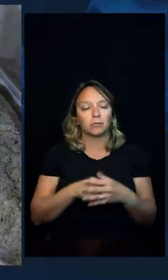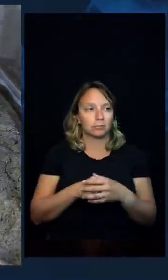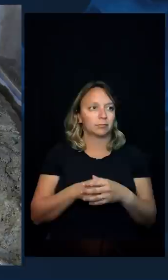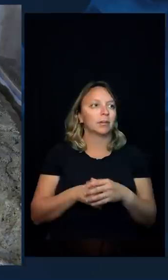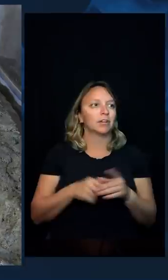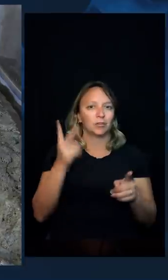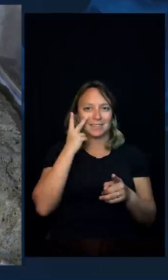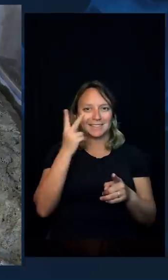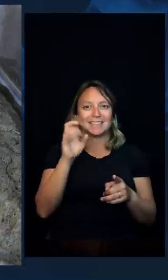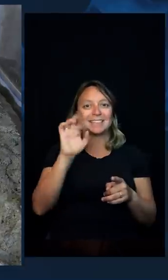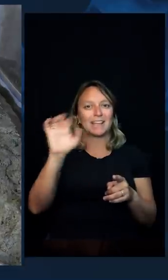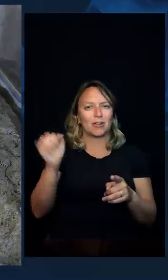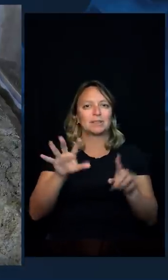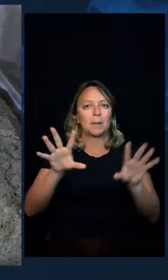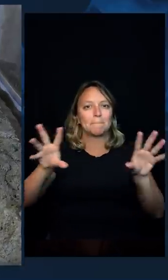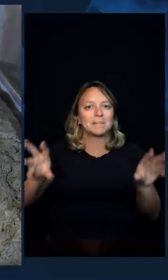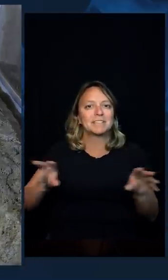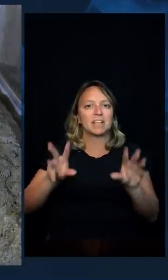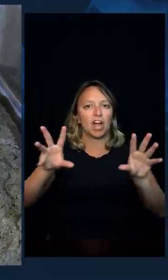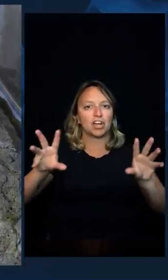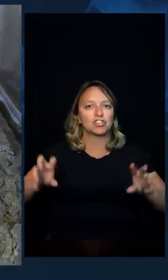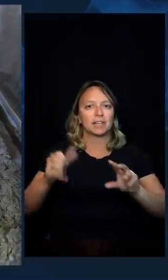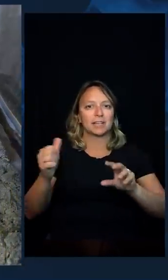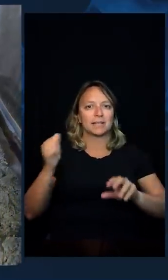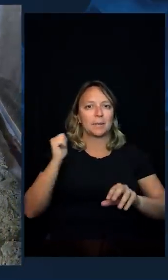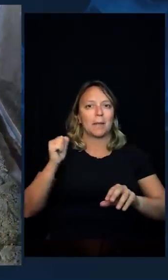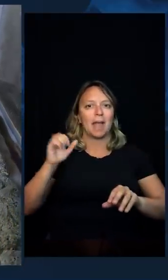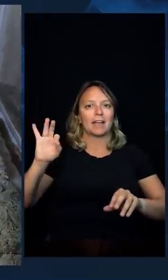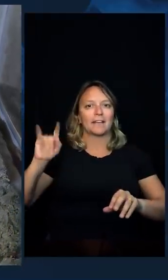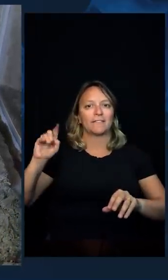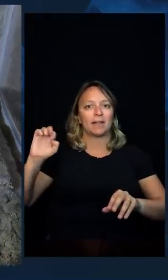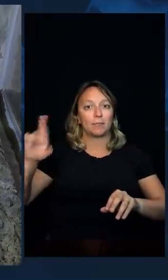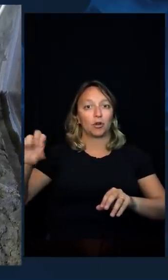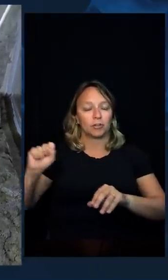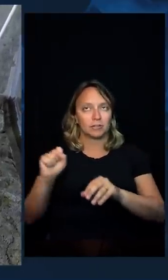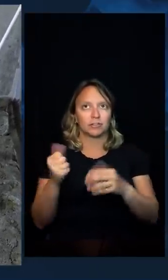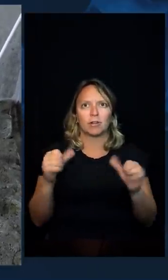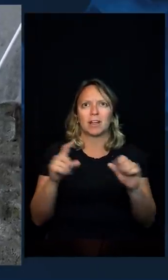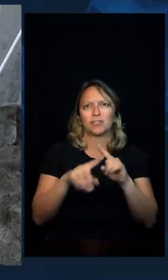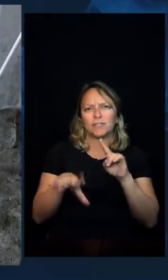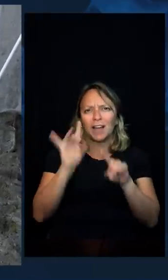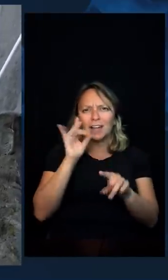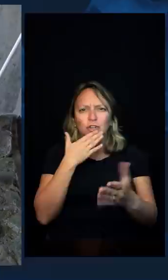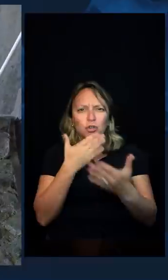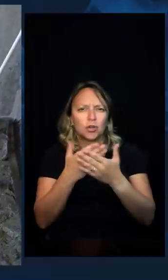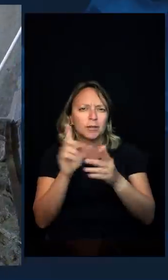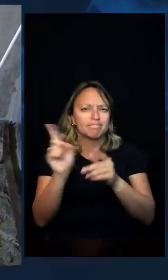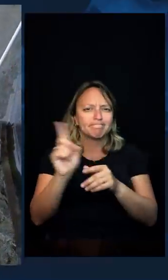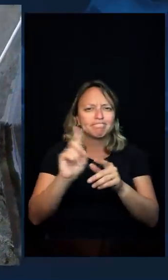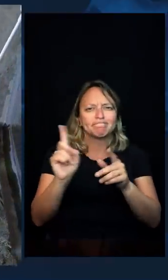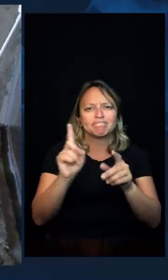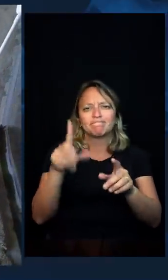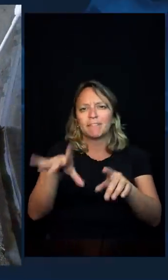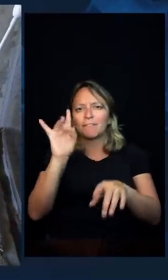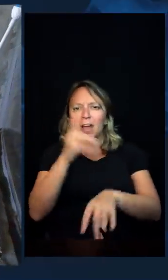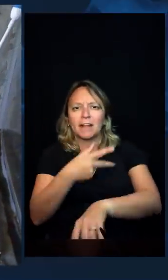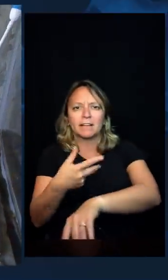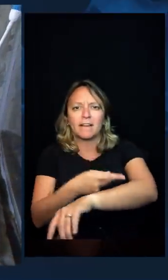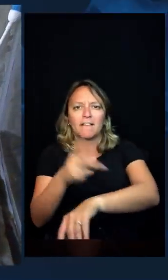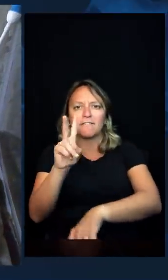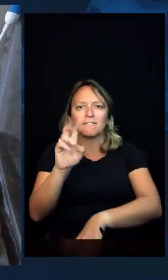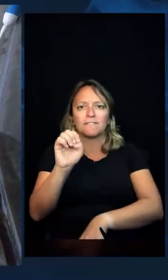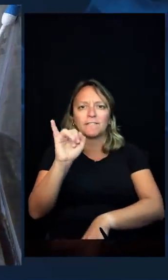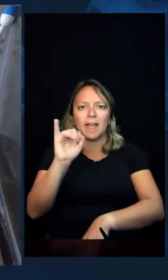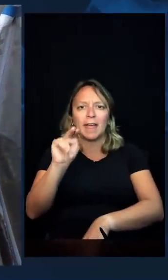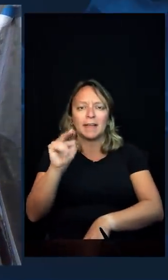Sarah is massaging his back flippers and trying to find a good spot to maybe where she could find a vein where our vet